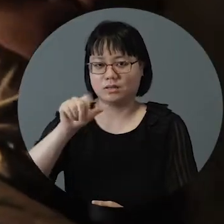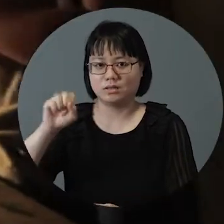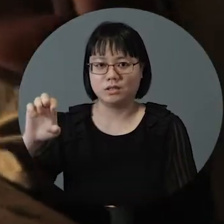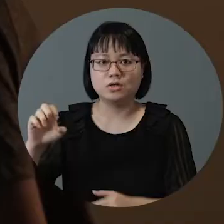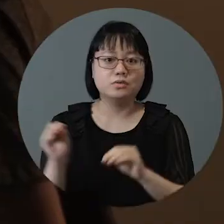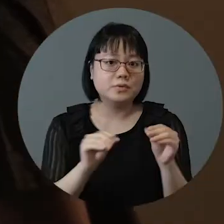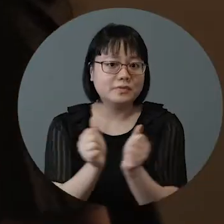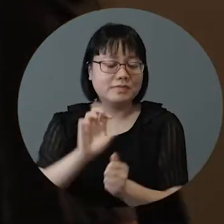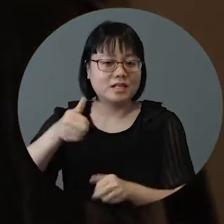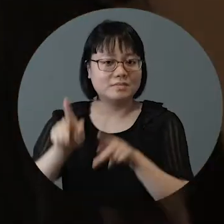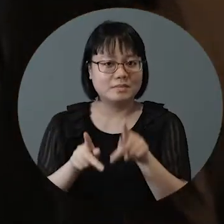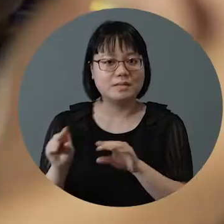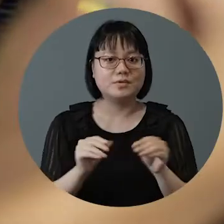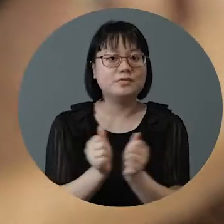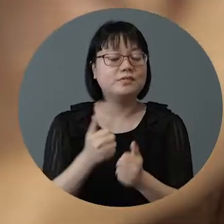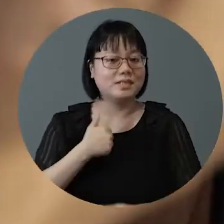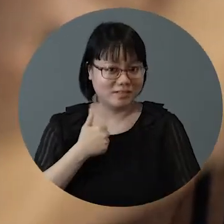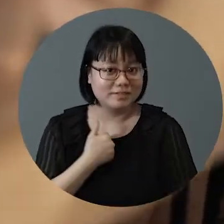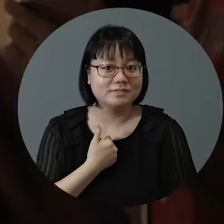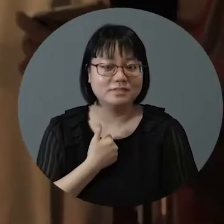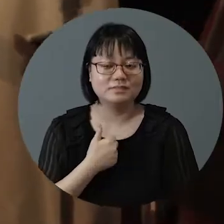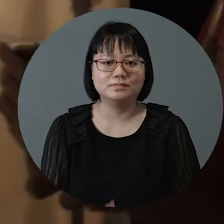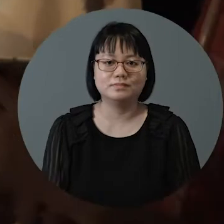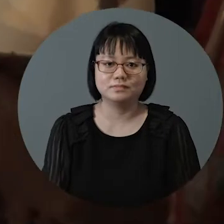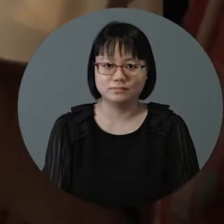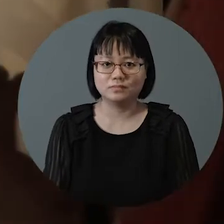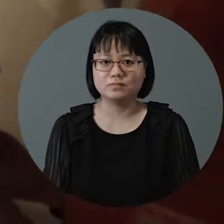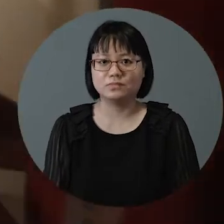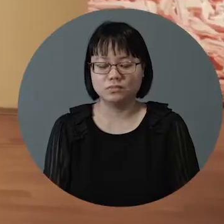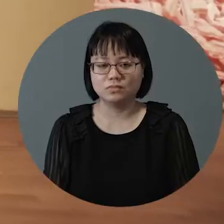to move with other people and move with myself.